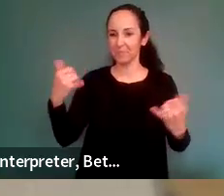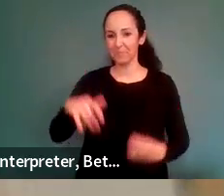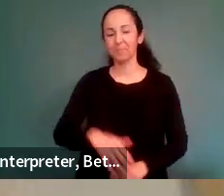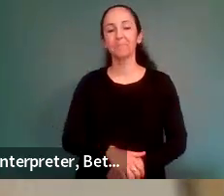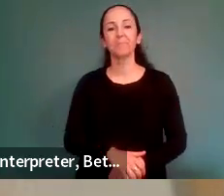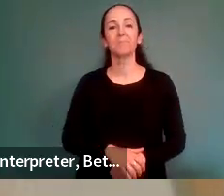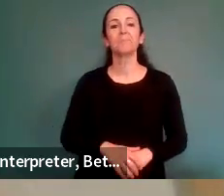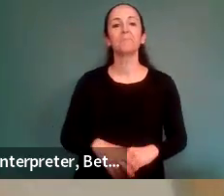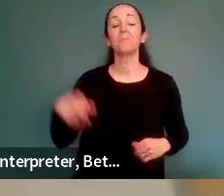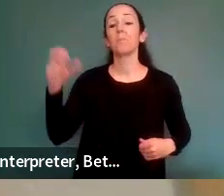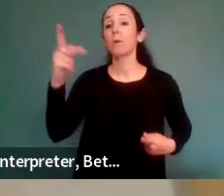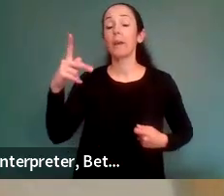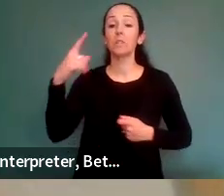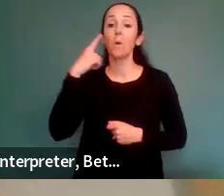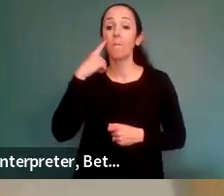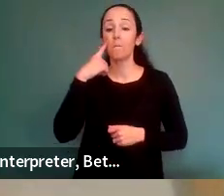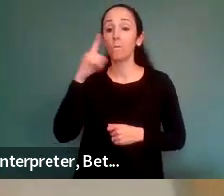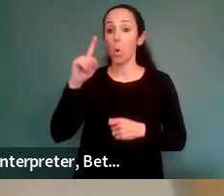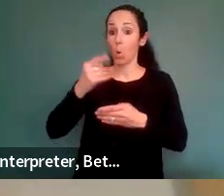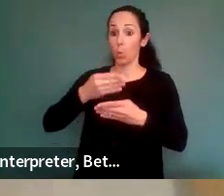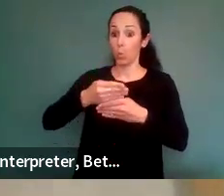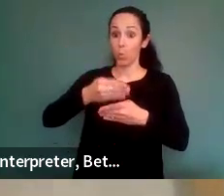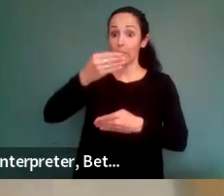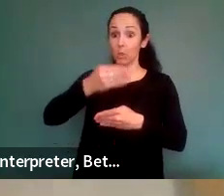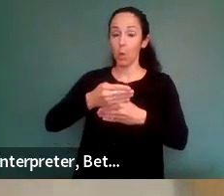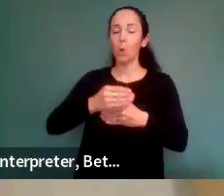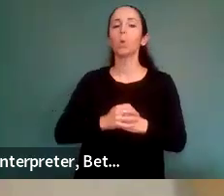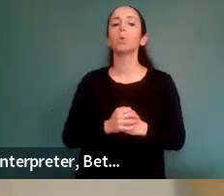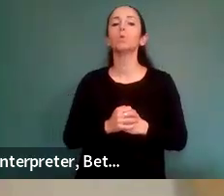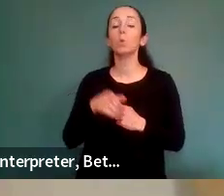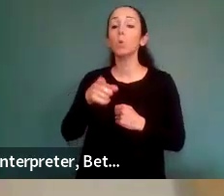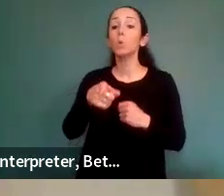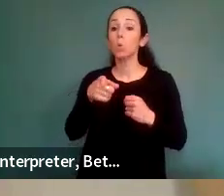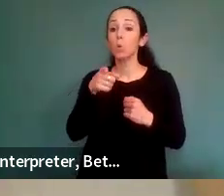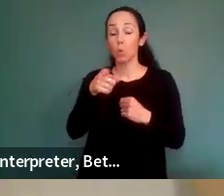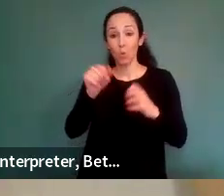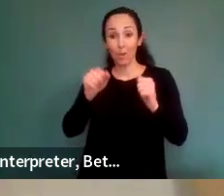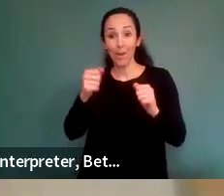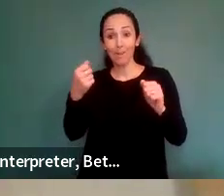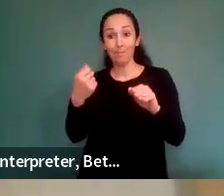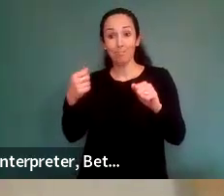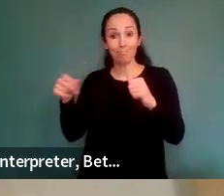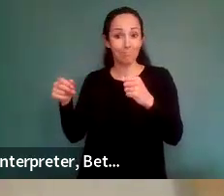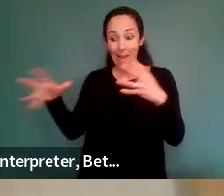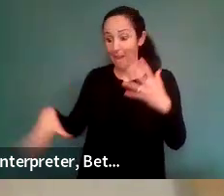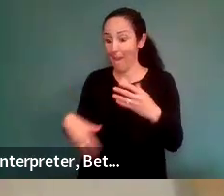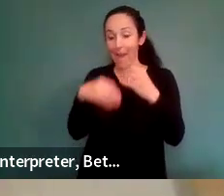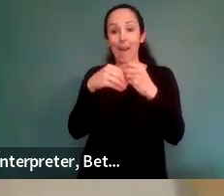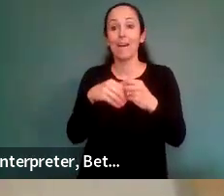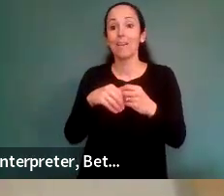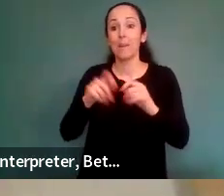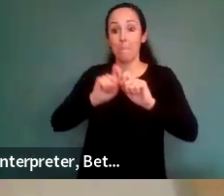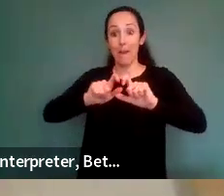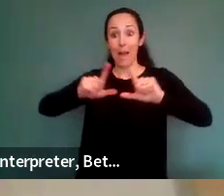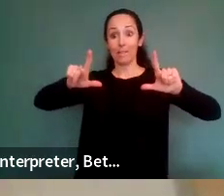In a Windows environment, you can load the magnification or magnifier by hitting the Windows